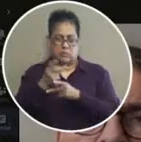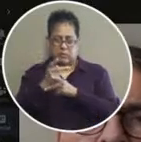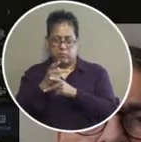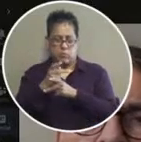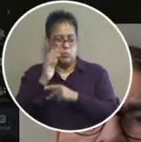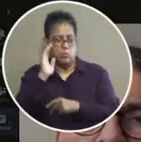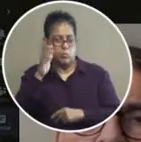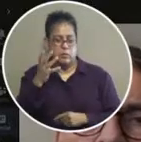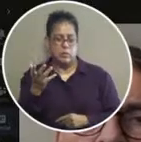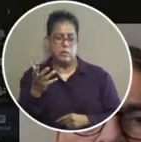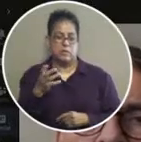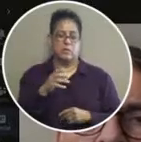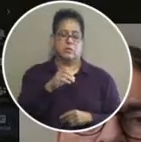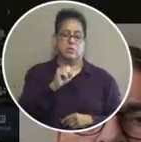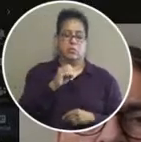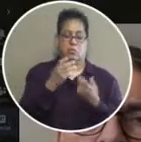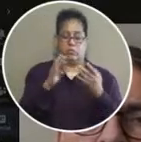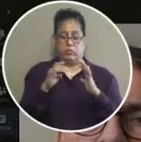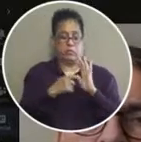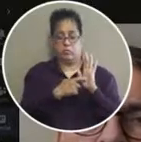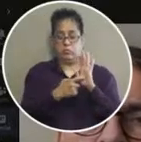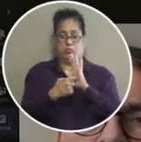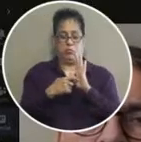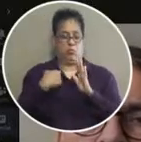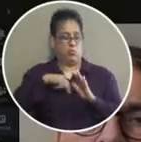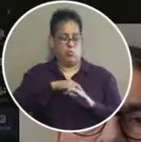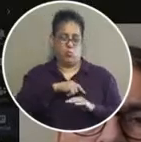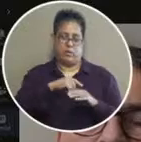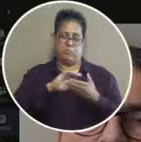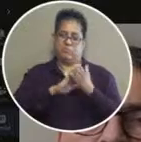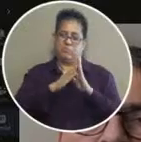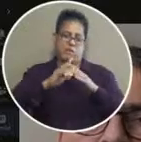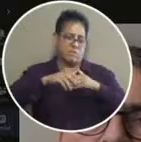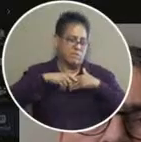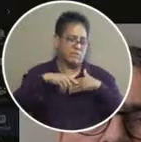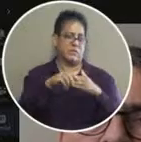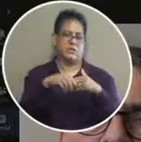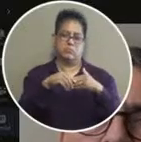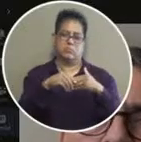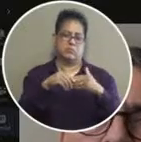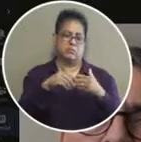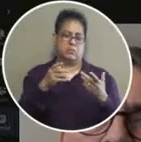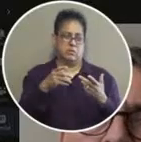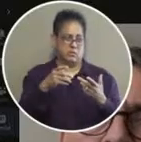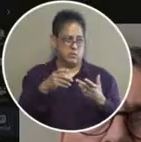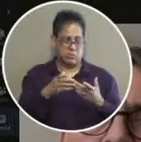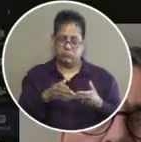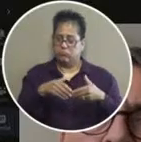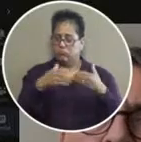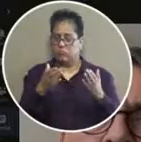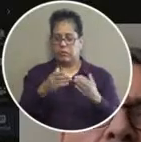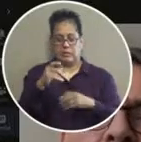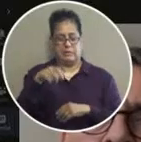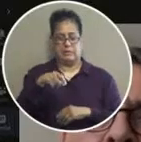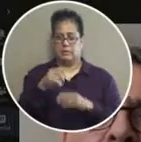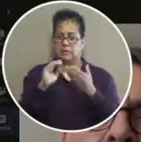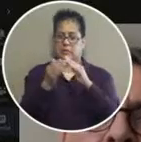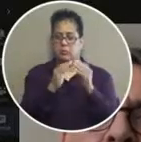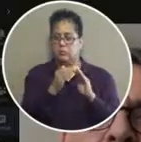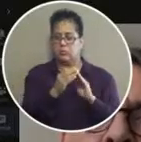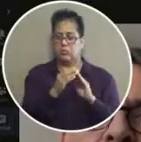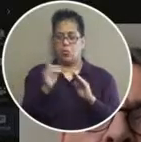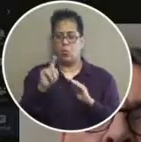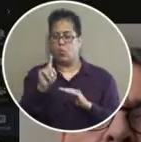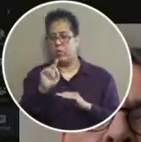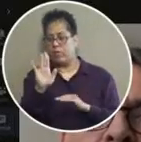will. I think we've demonstrated today how flexible we are, and that we want to meet the needs for the community, where they are